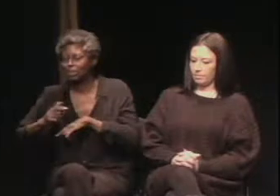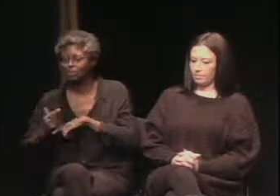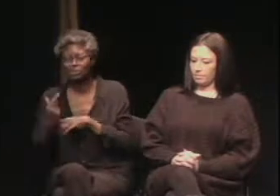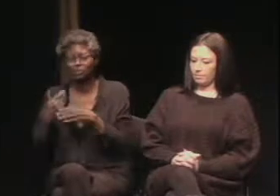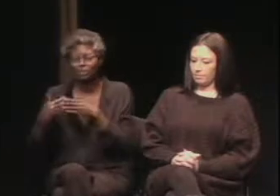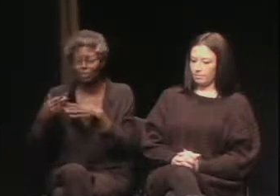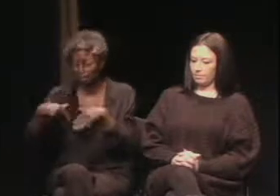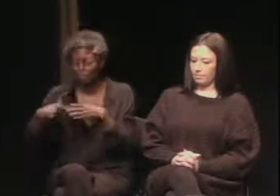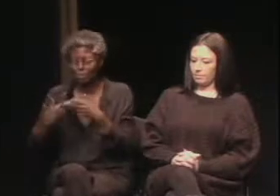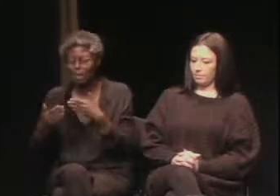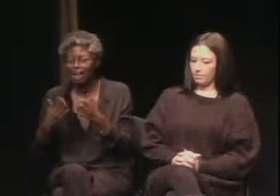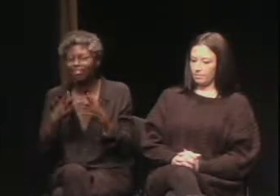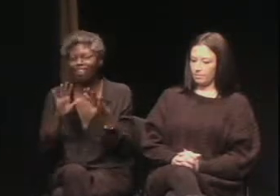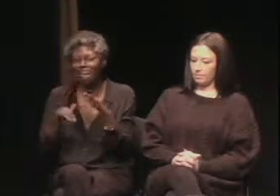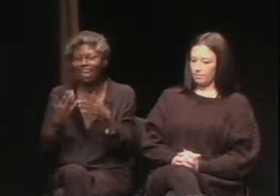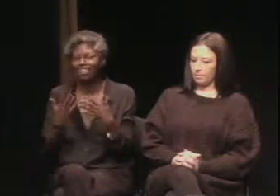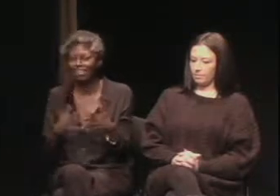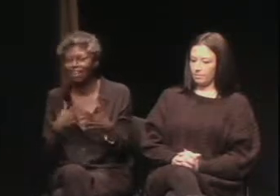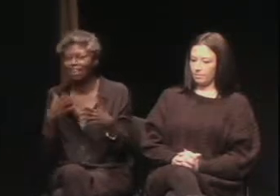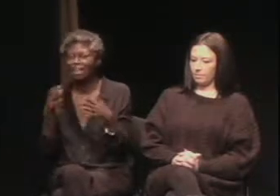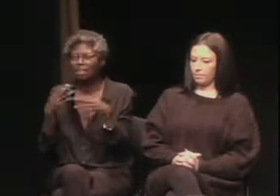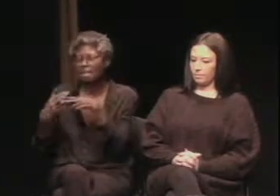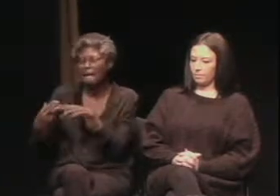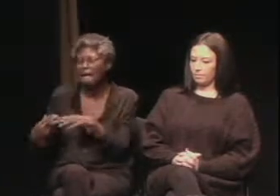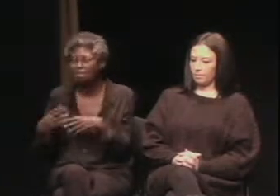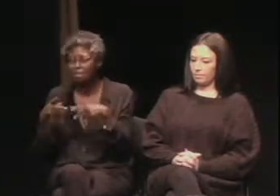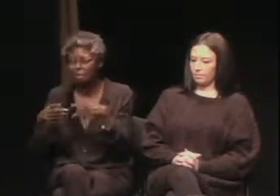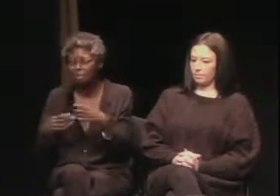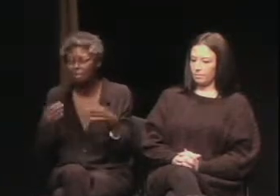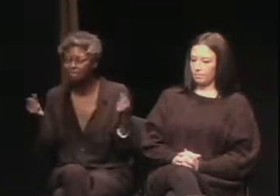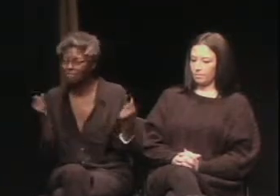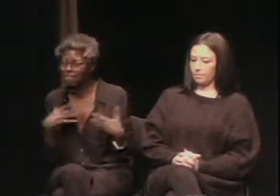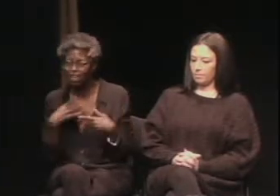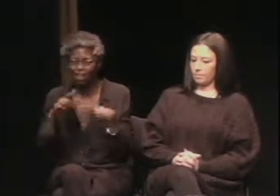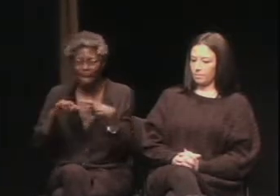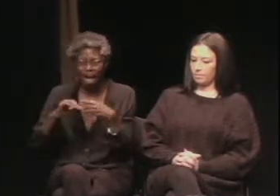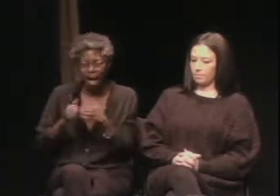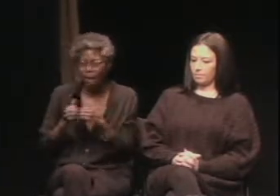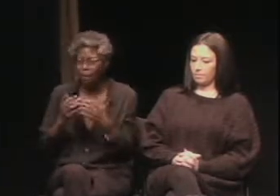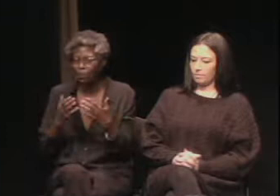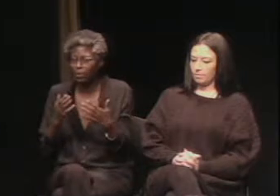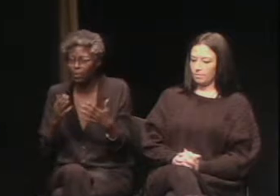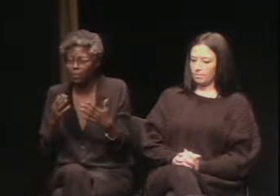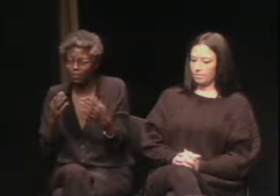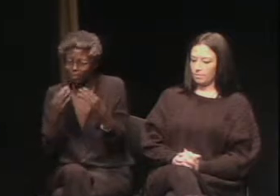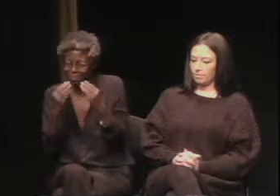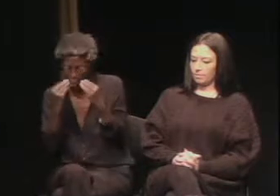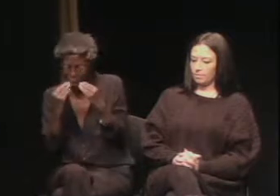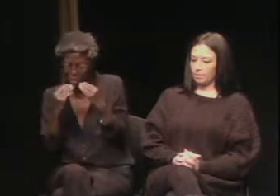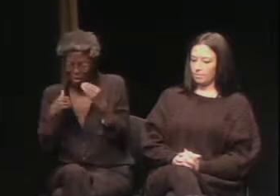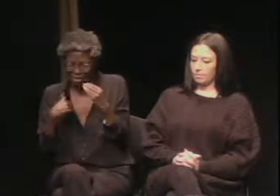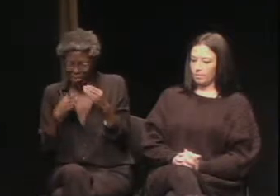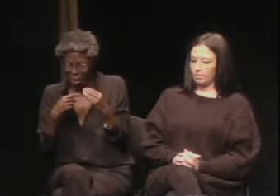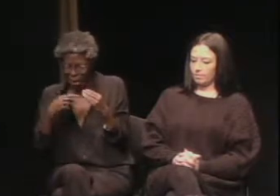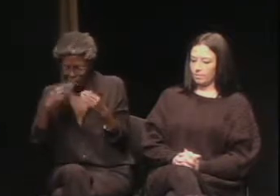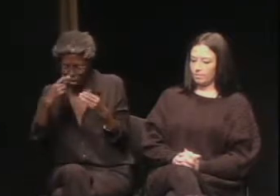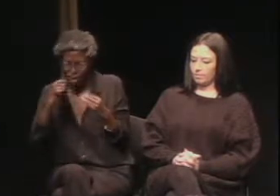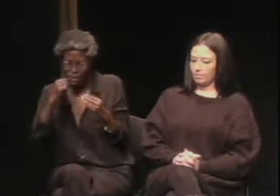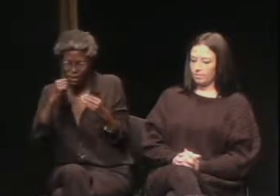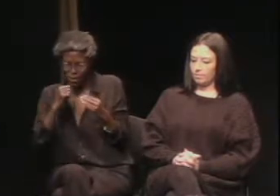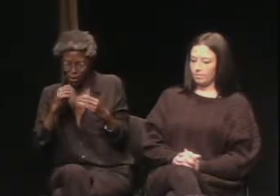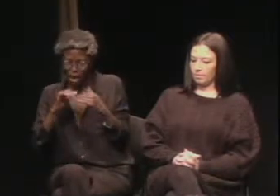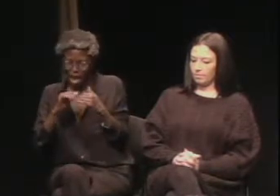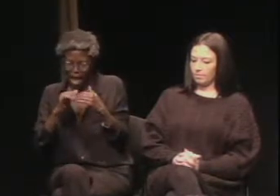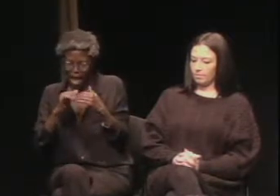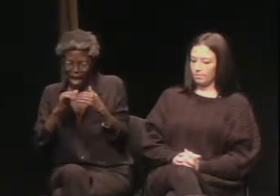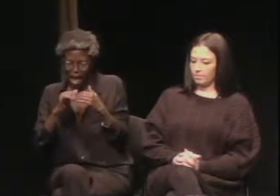number runners and like Mr. West and yeah. like your fear, how so like how you're taught even as a young black girl to protect black